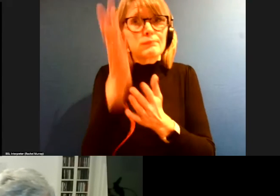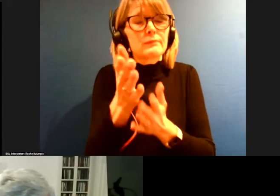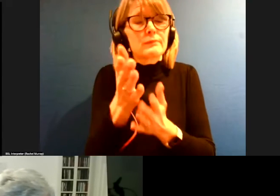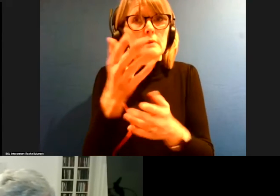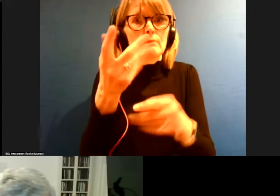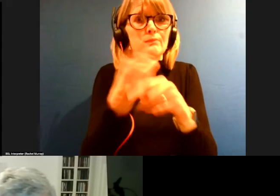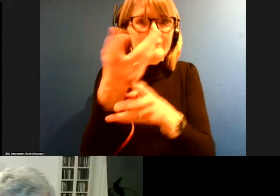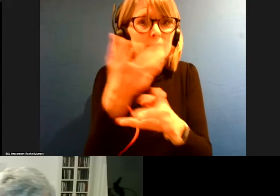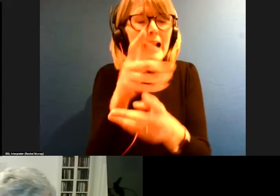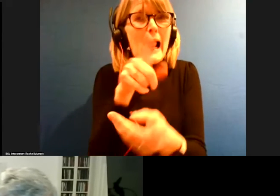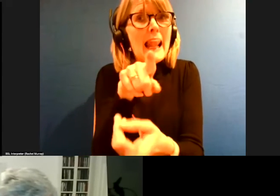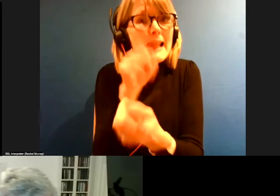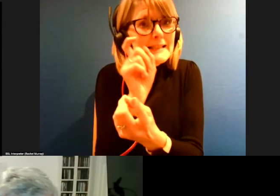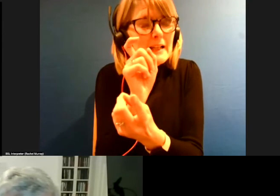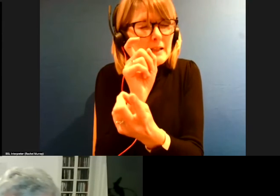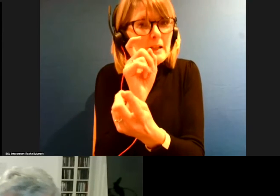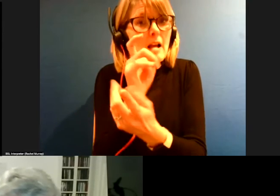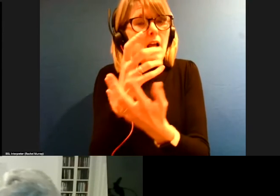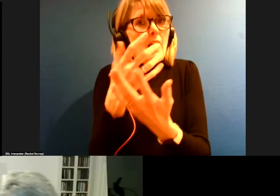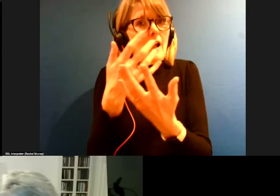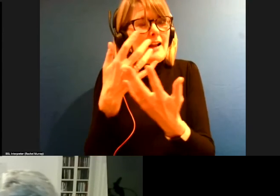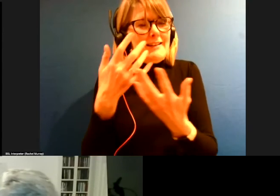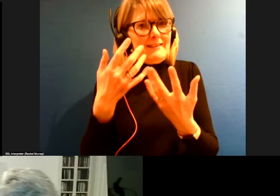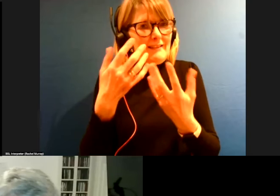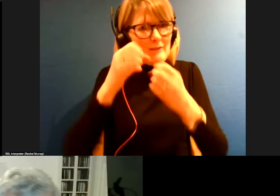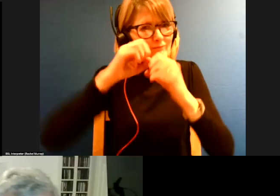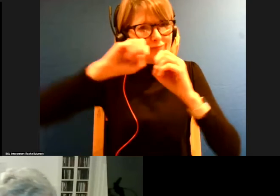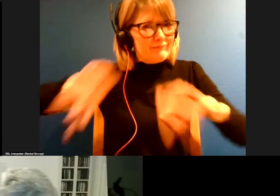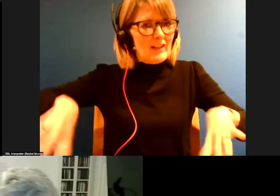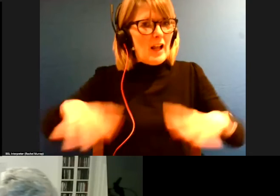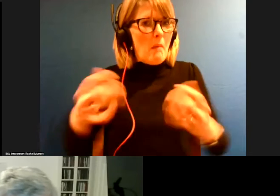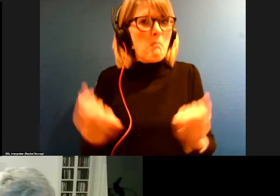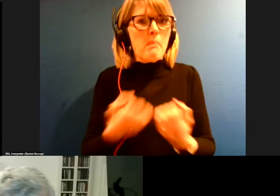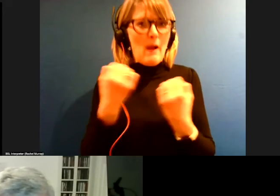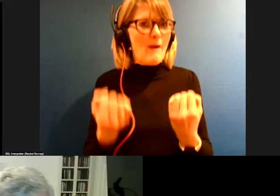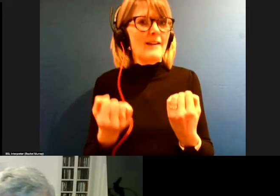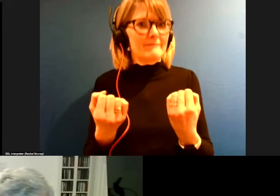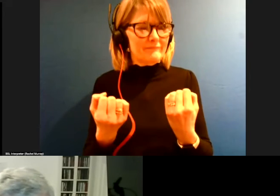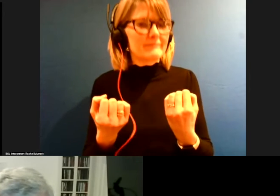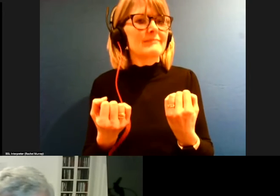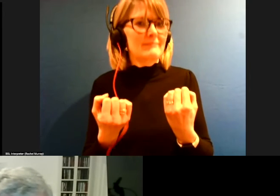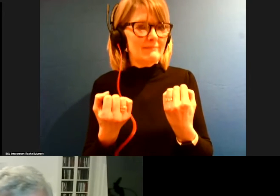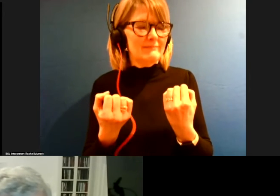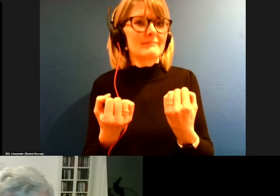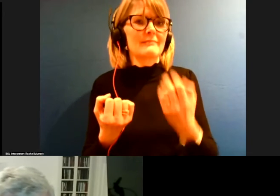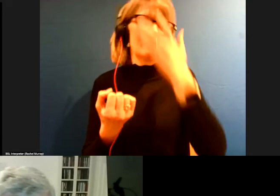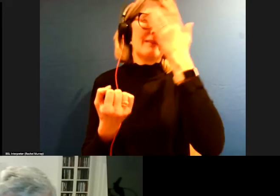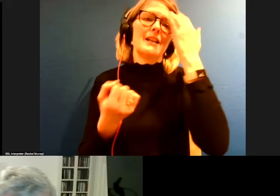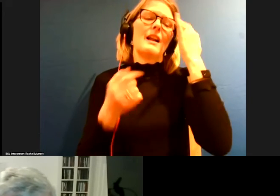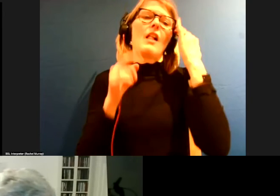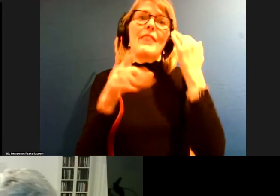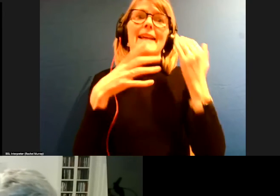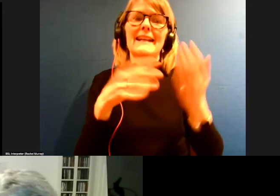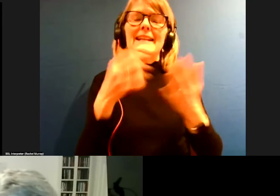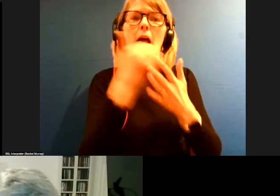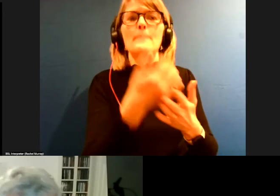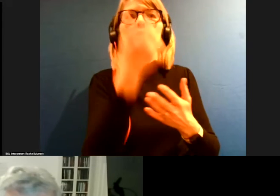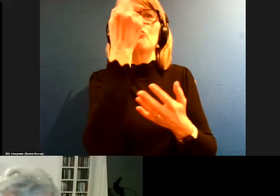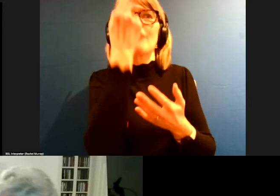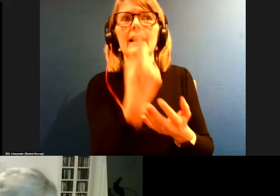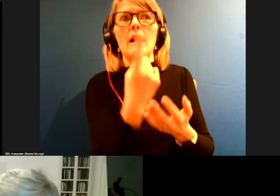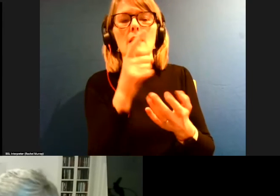by shedding power. And they need help. They need help to recognize that they do not have the ability to